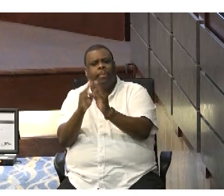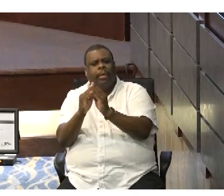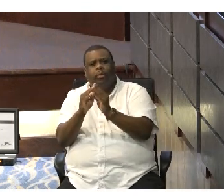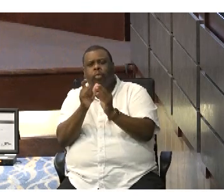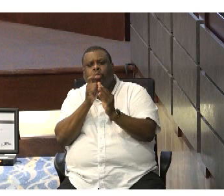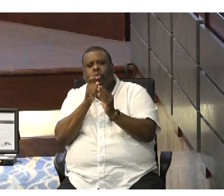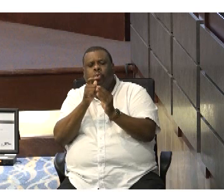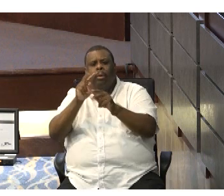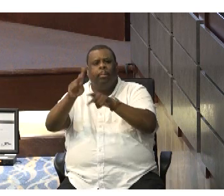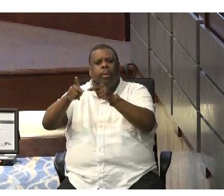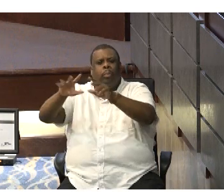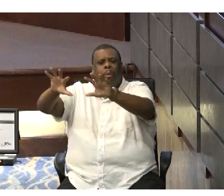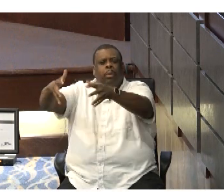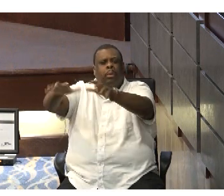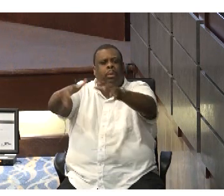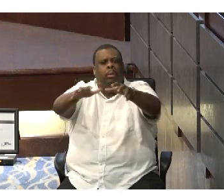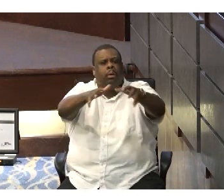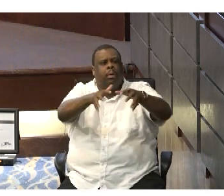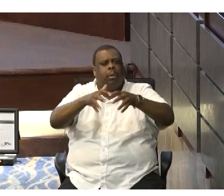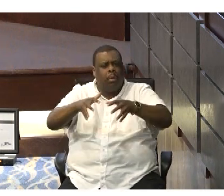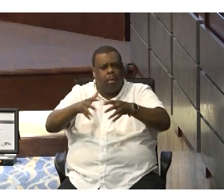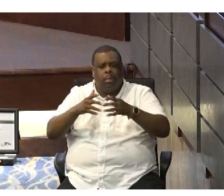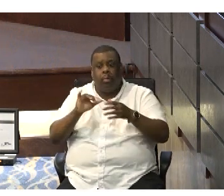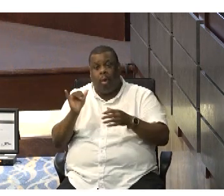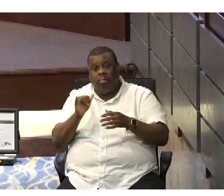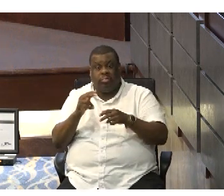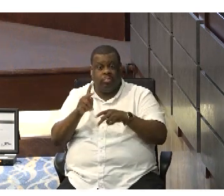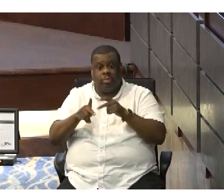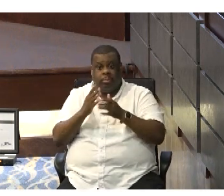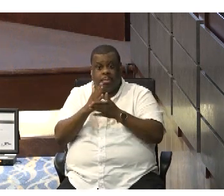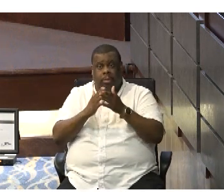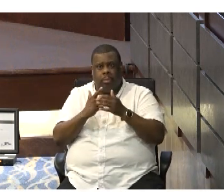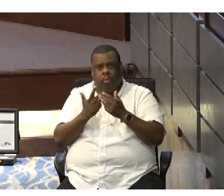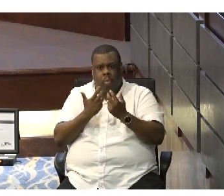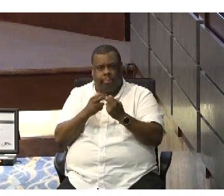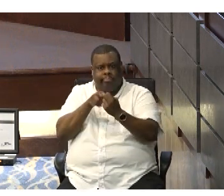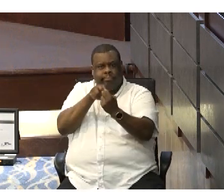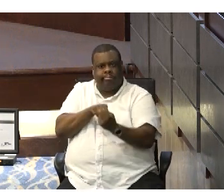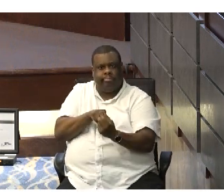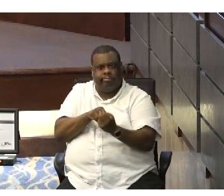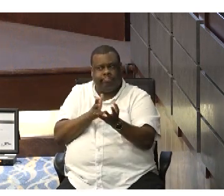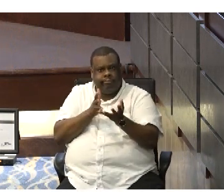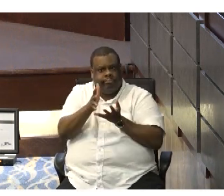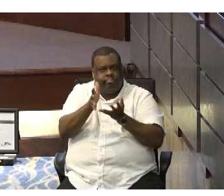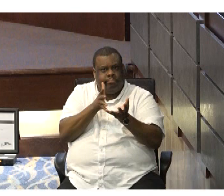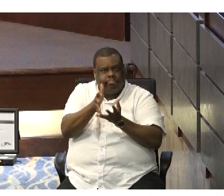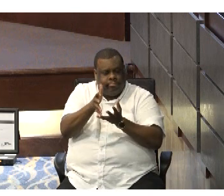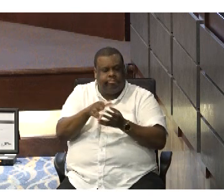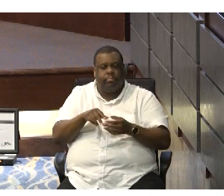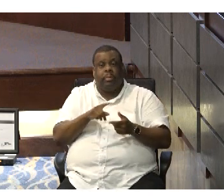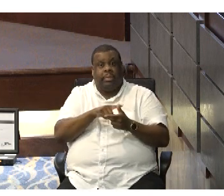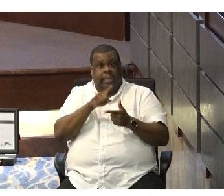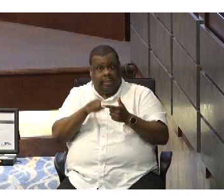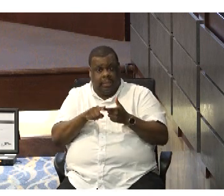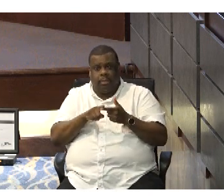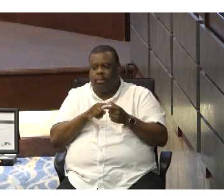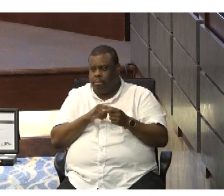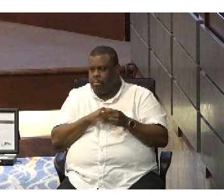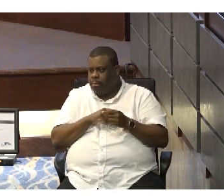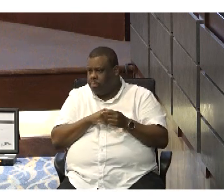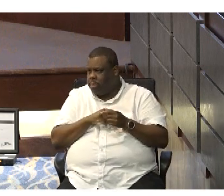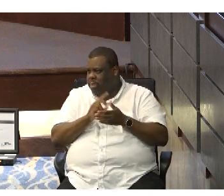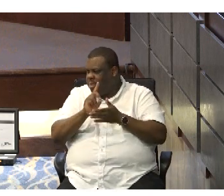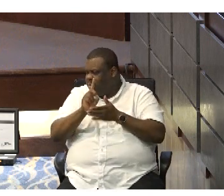of people, and we will also host meetings with individuals as requested. And then we'd like to finalize and adopt the